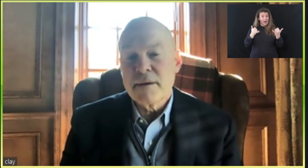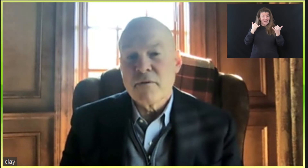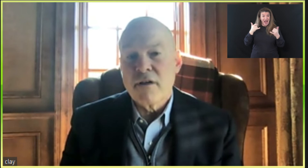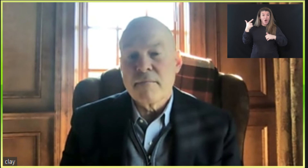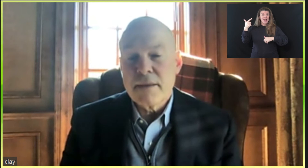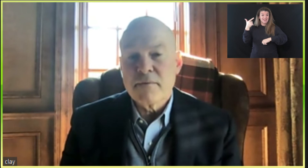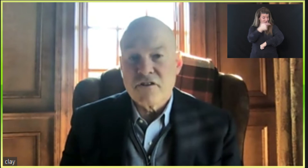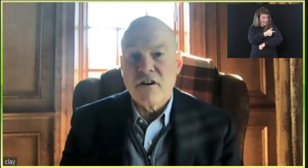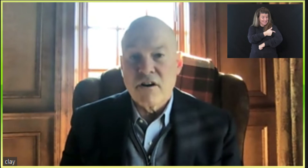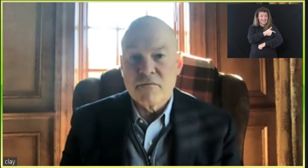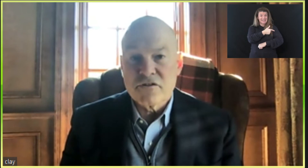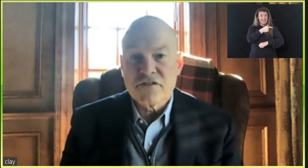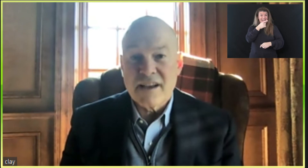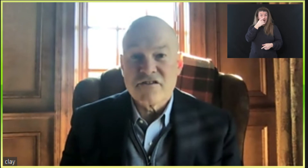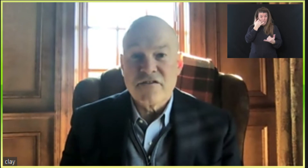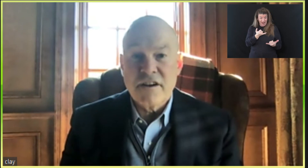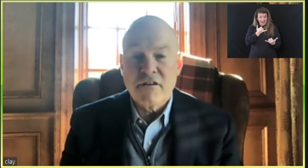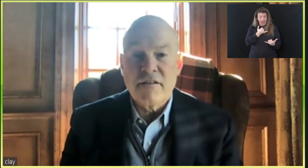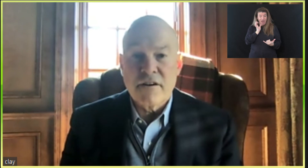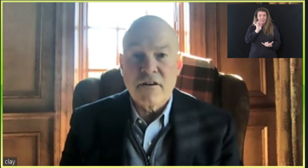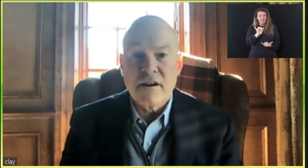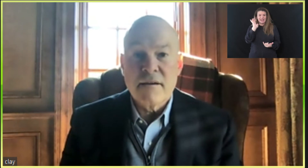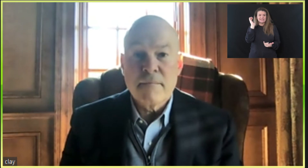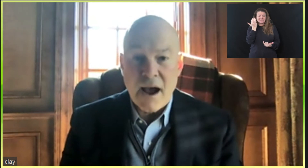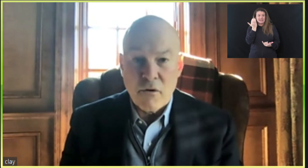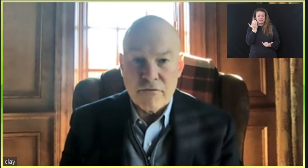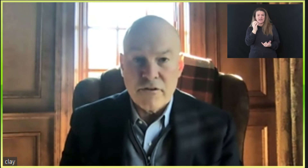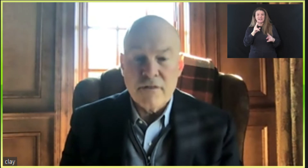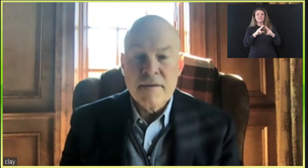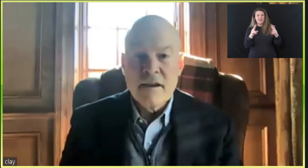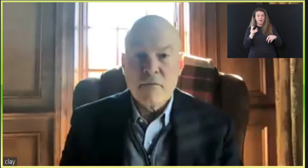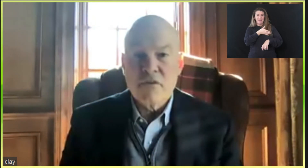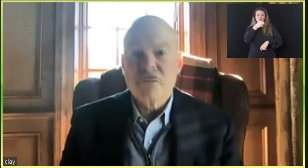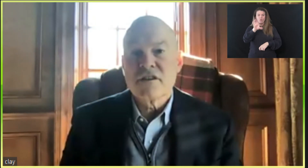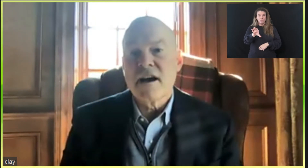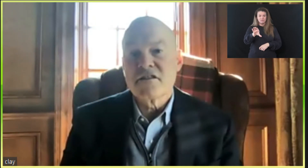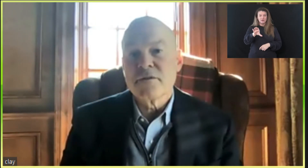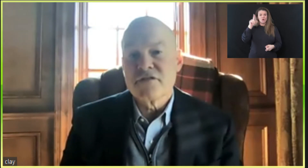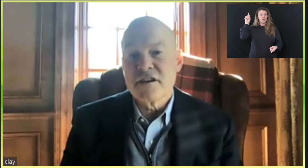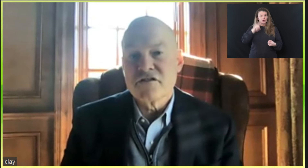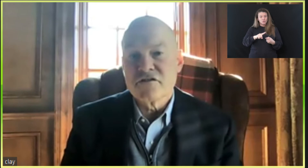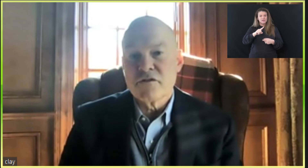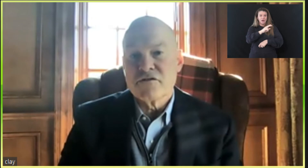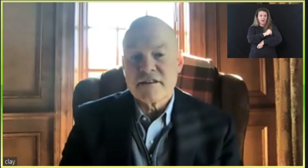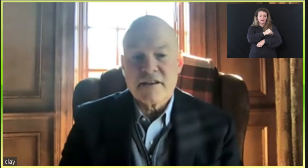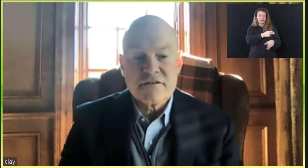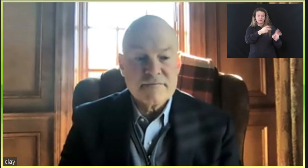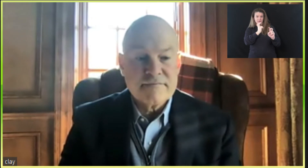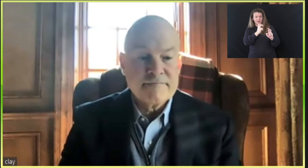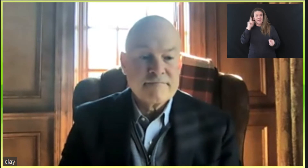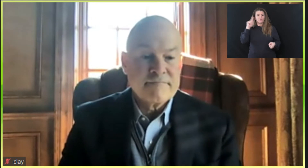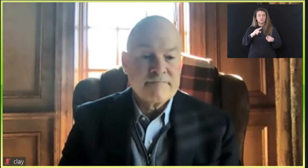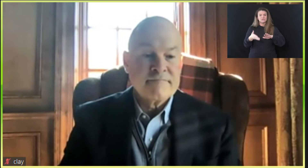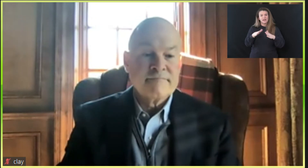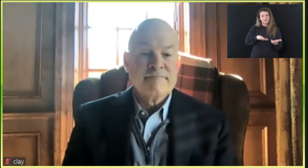in people's arms looks like it's very, very powerful in reducing hospitalizations, reducing deaths.